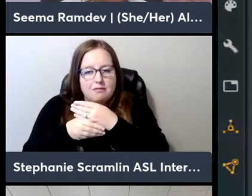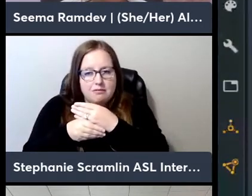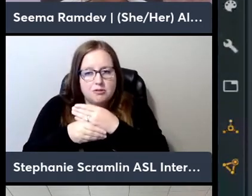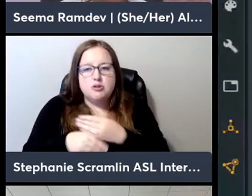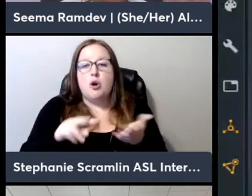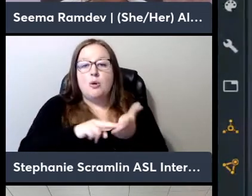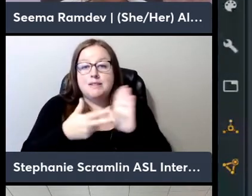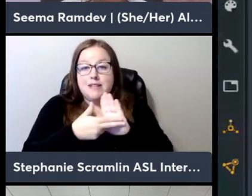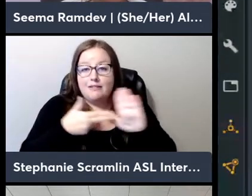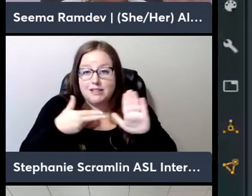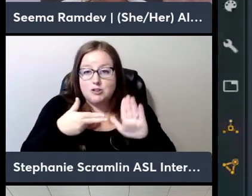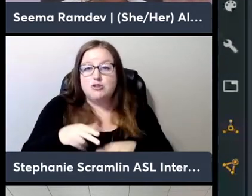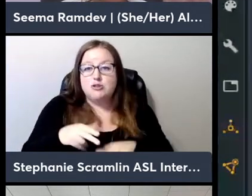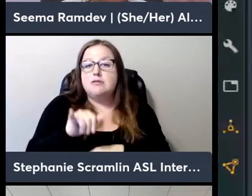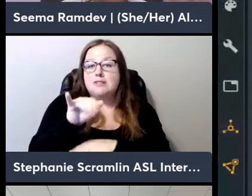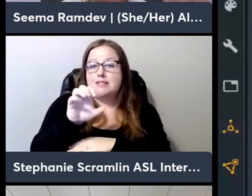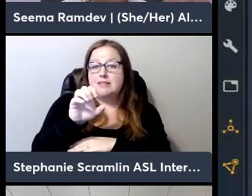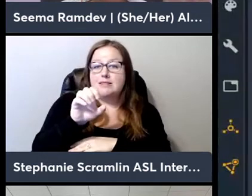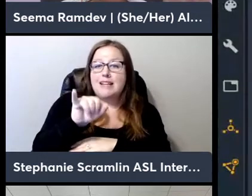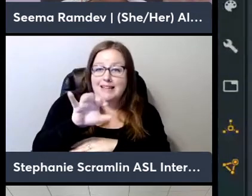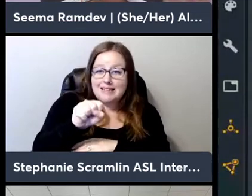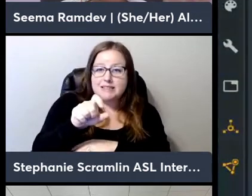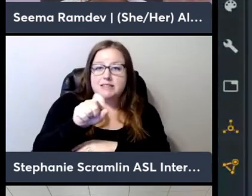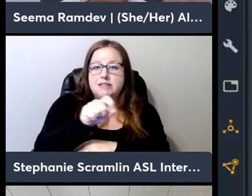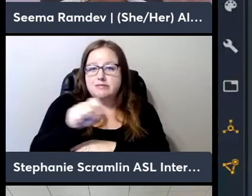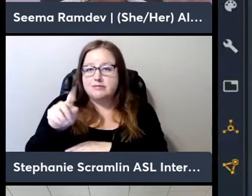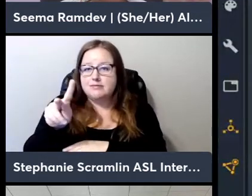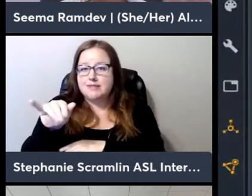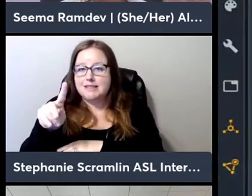definition here, which is, has kids.